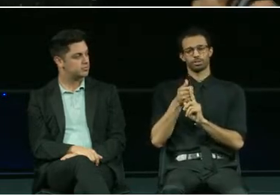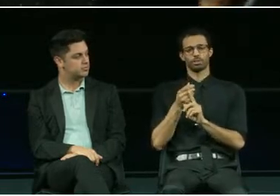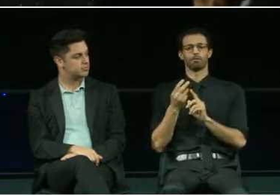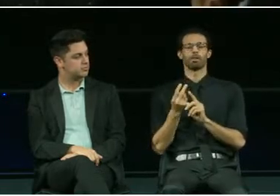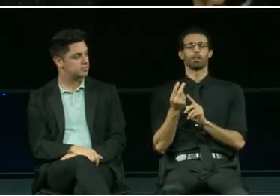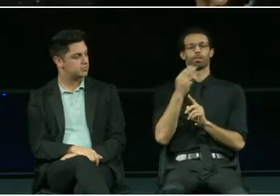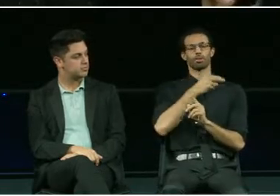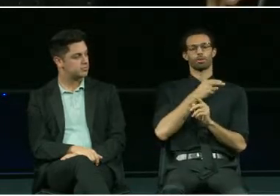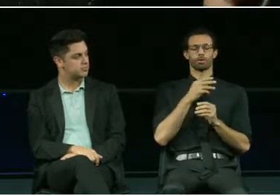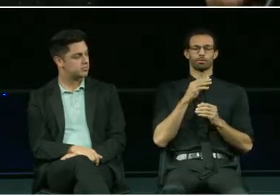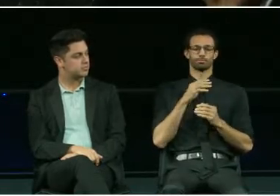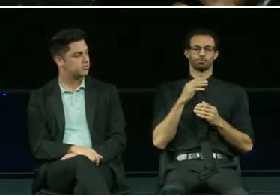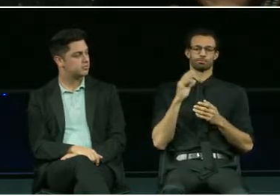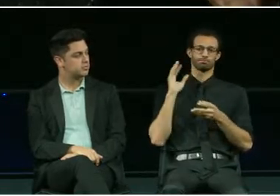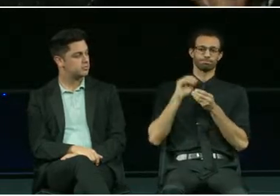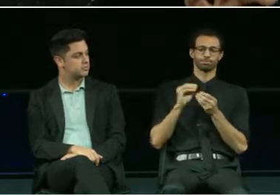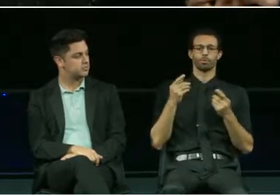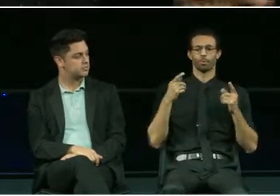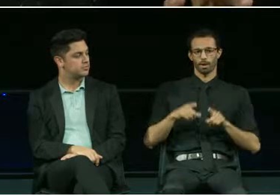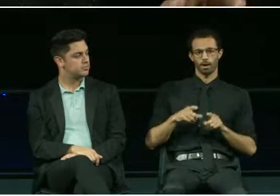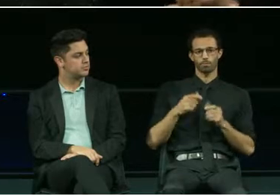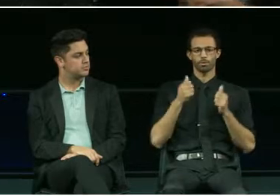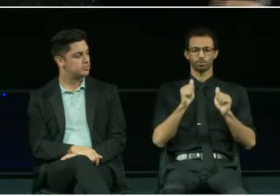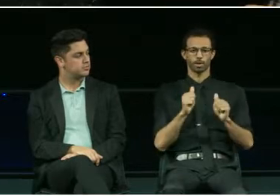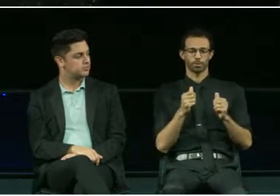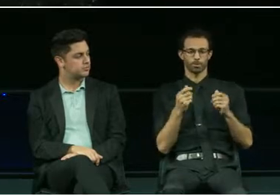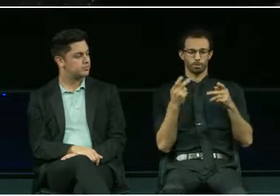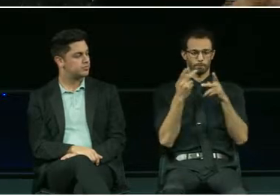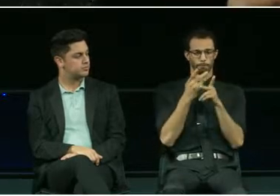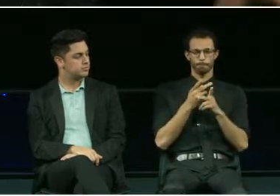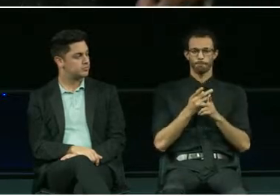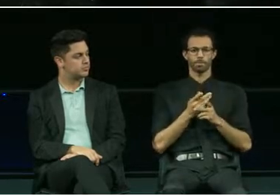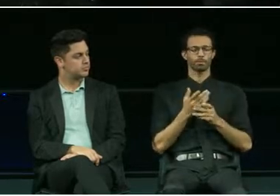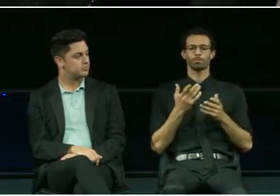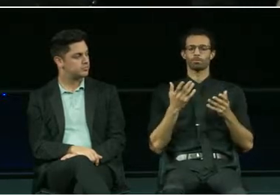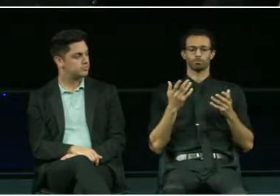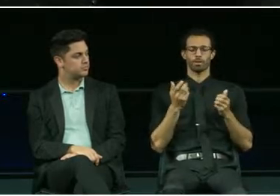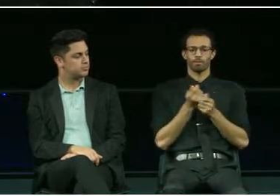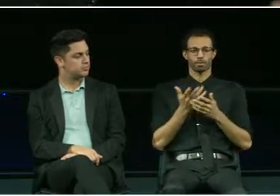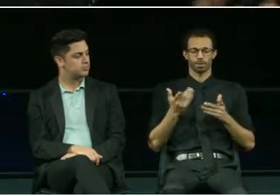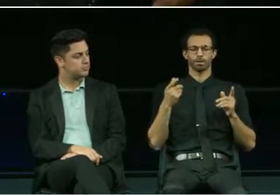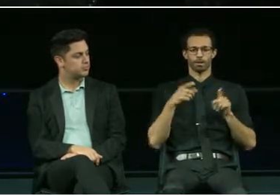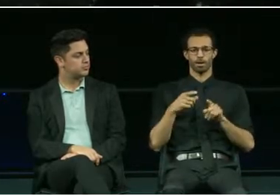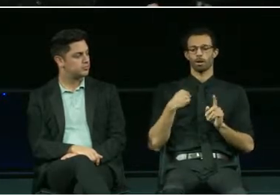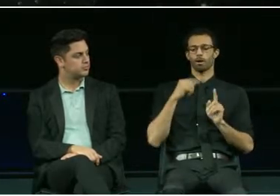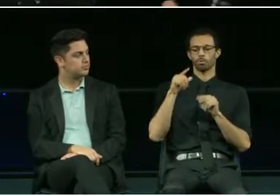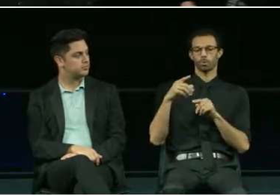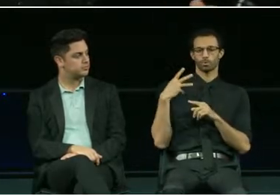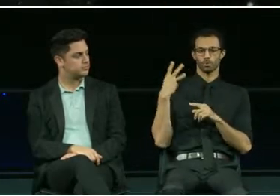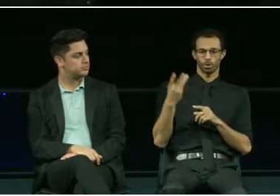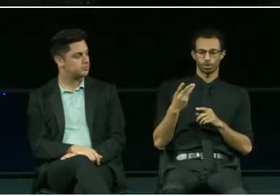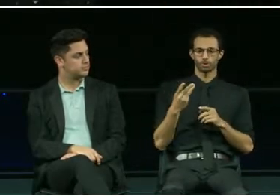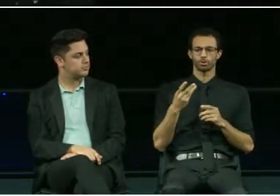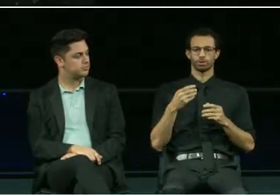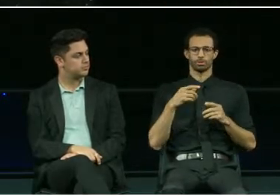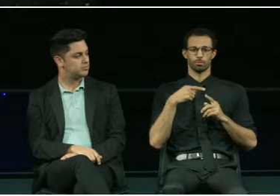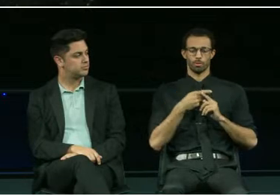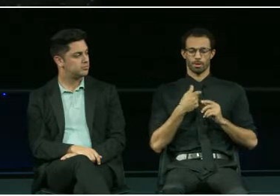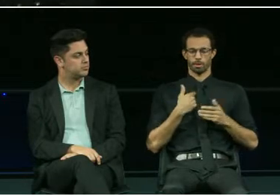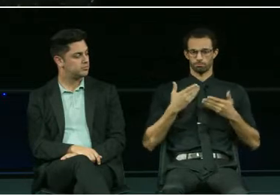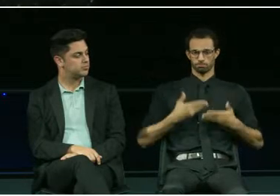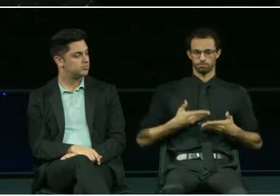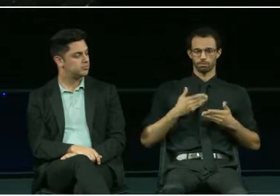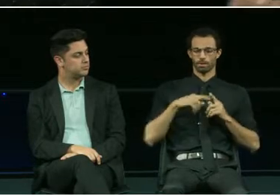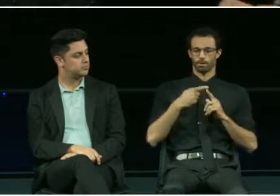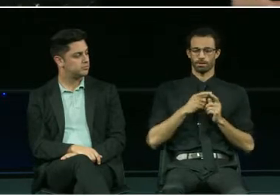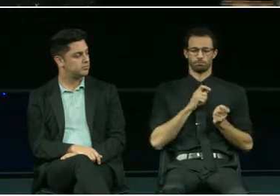kind of untangle, you know, what happened. I went to Washington this way, and this is what happened to me. And, you know, it was